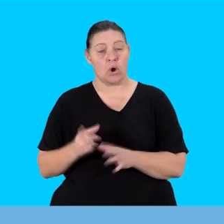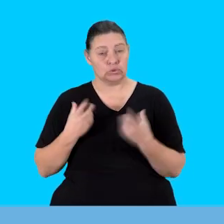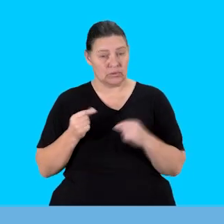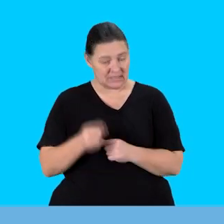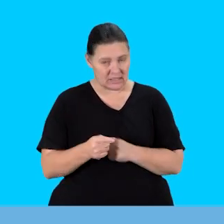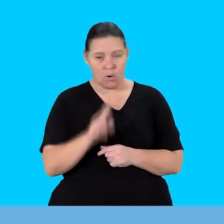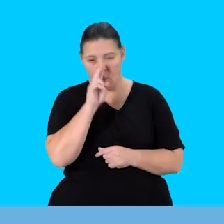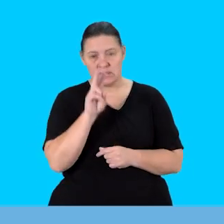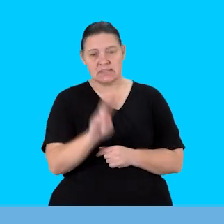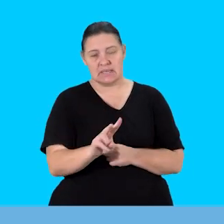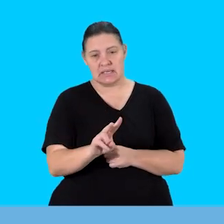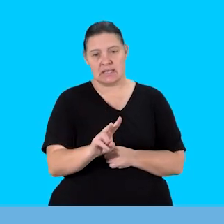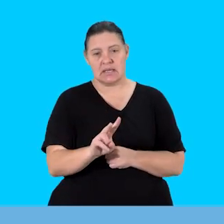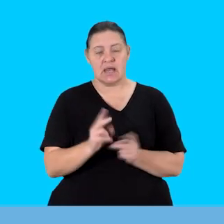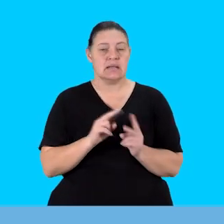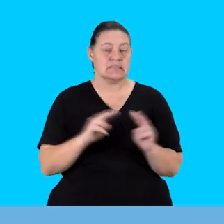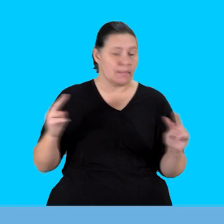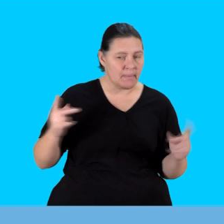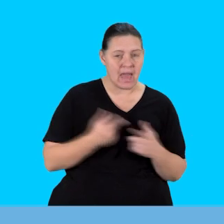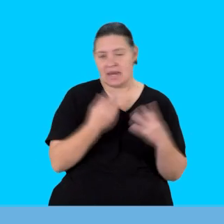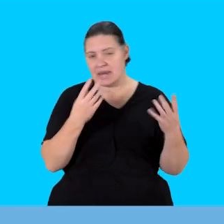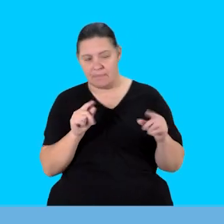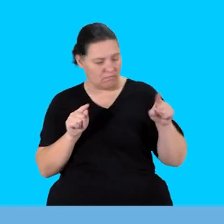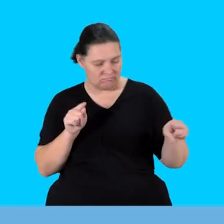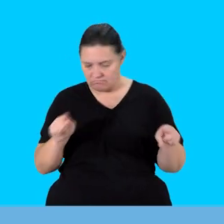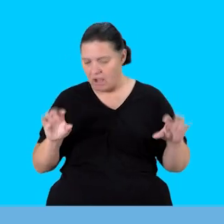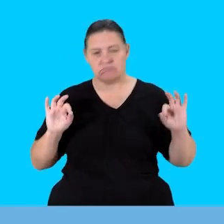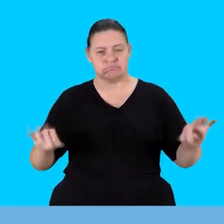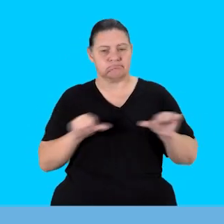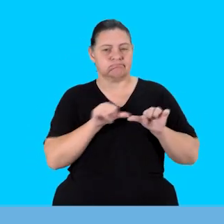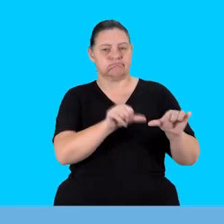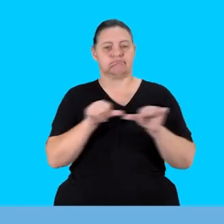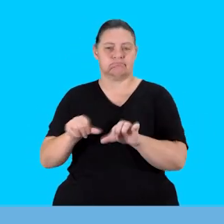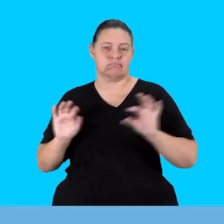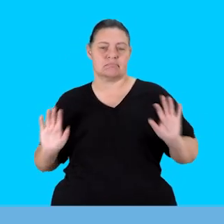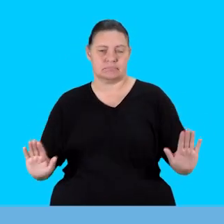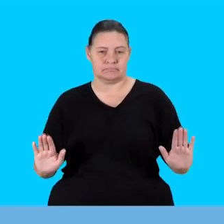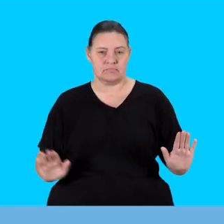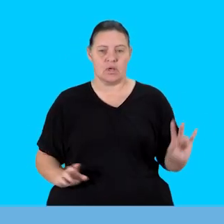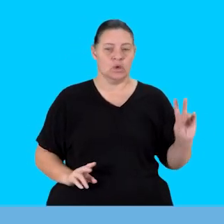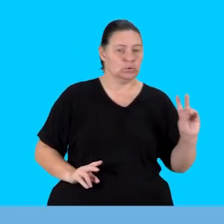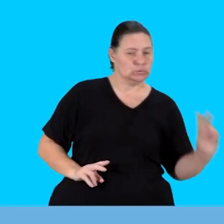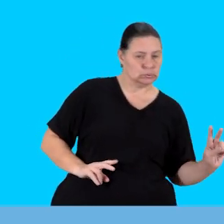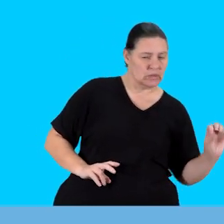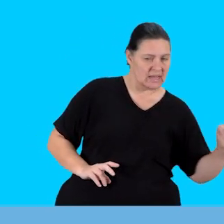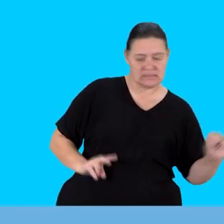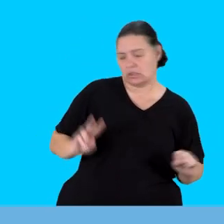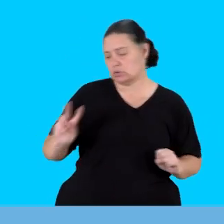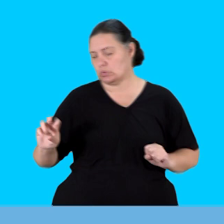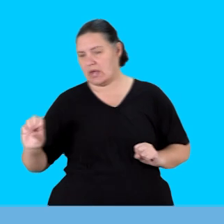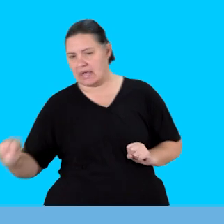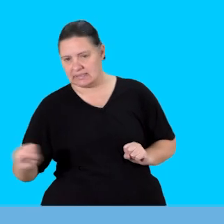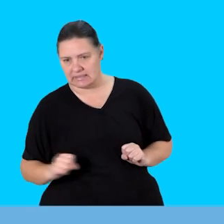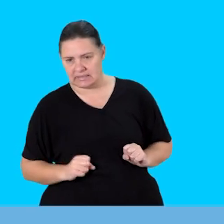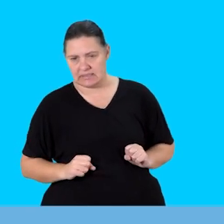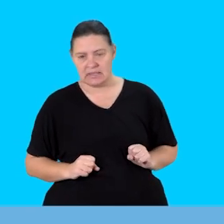by so doing, we're seeing that the type and the number is maintained on either side. We have 2 sulfur on the left-hand side, 2